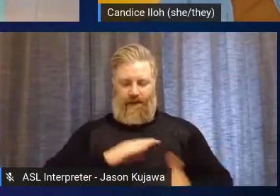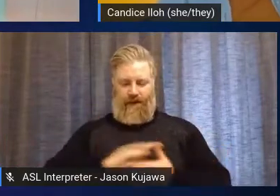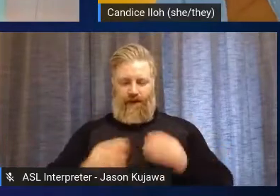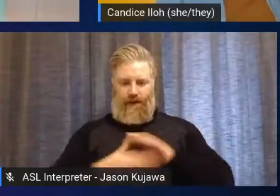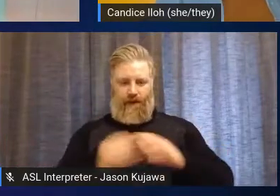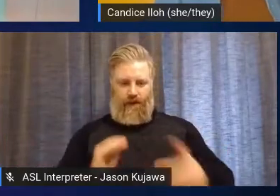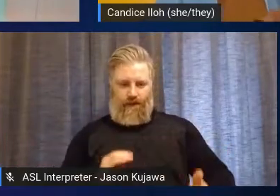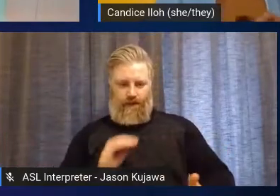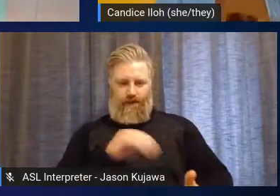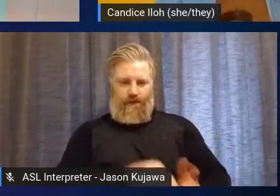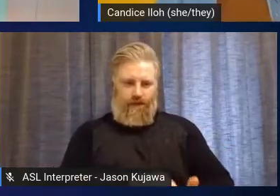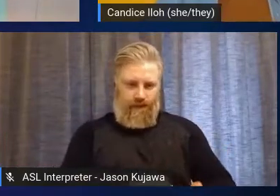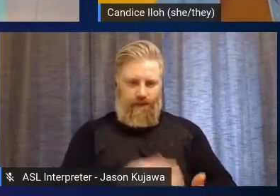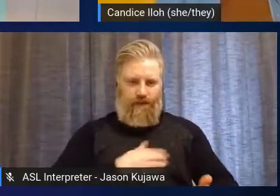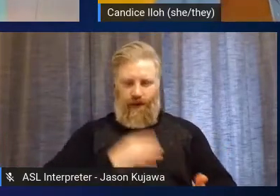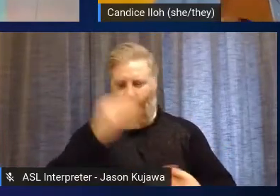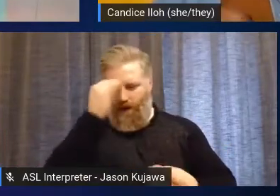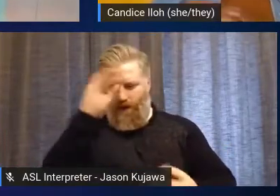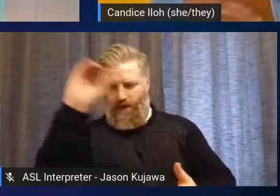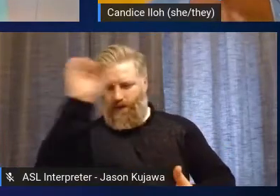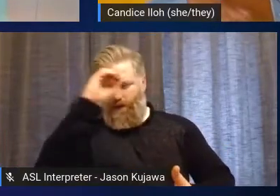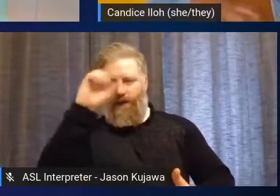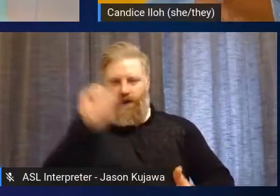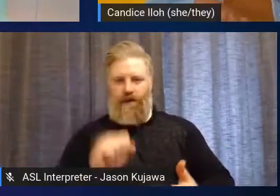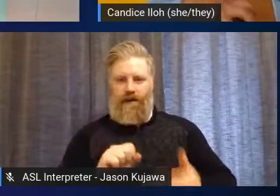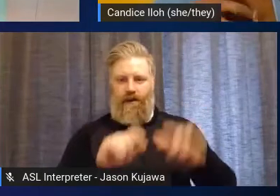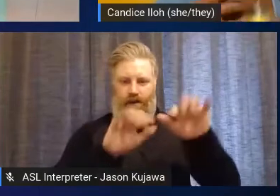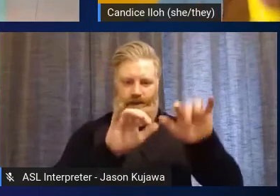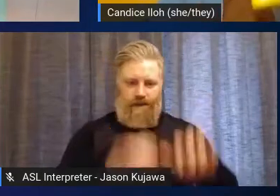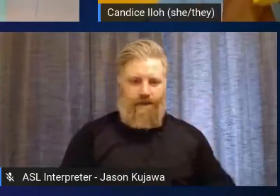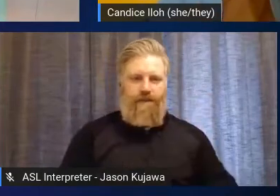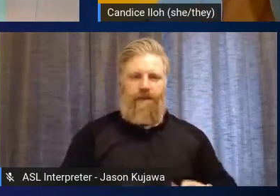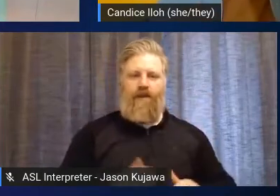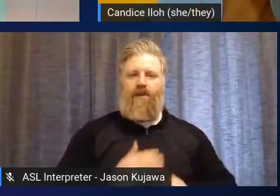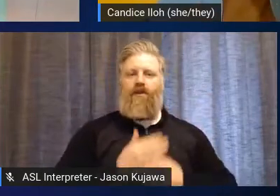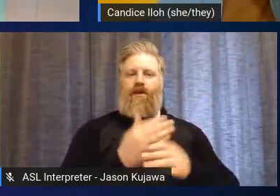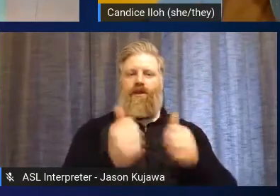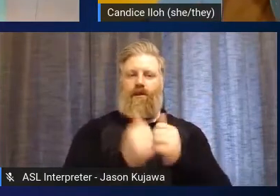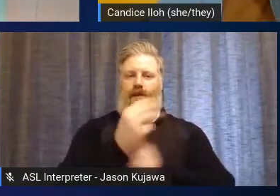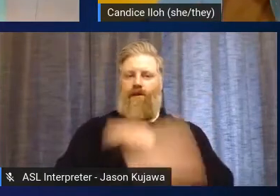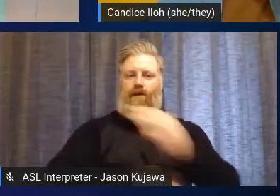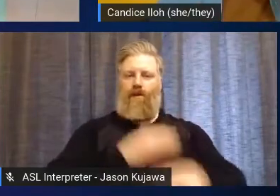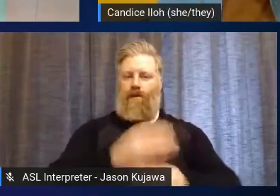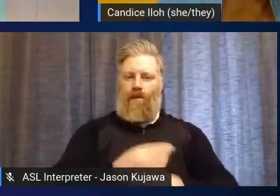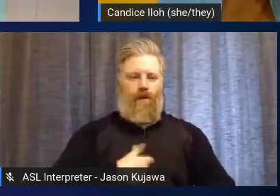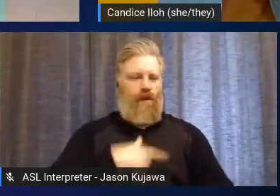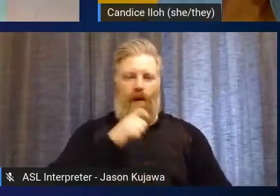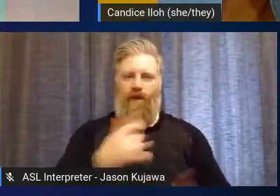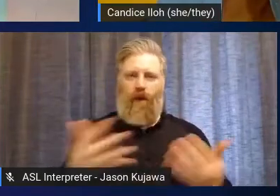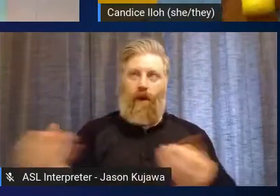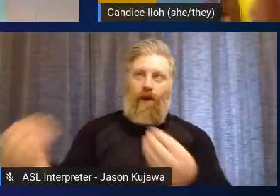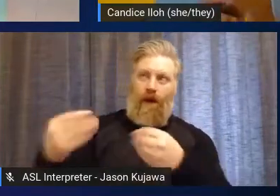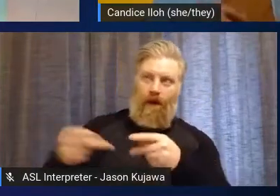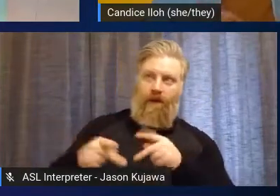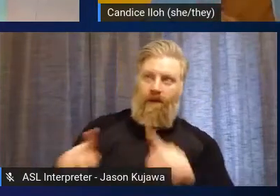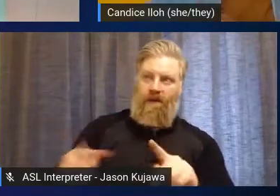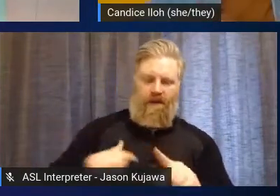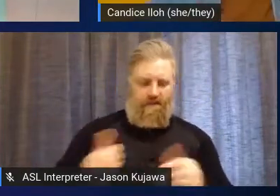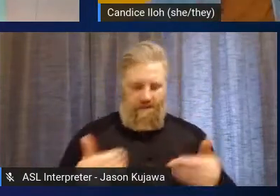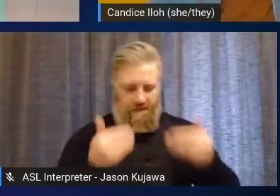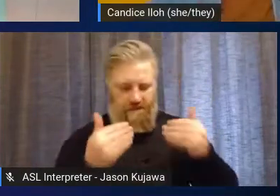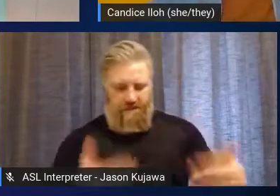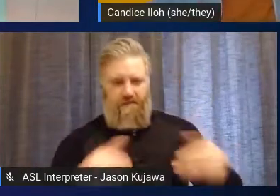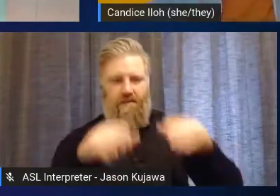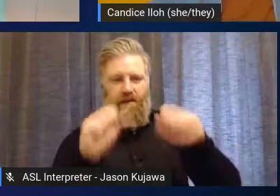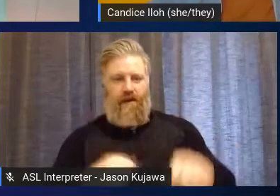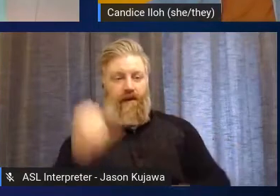down my thoughts and put down my opinions and share myself with the world where I don't have to wait for anyone to give me permission. You know what I mean? I'm just going to put it down. And then if